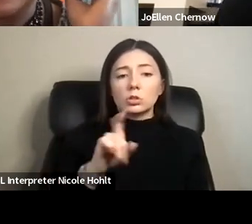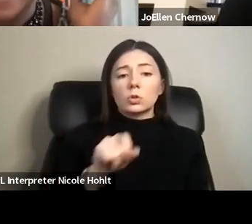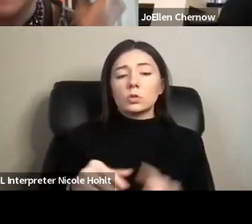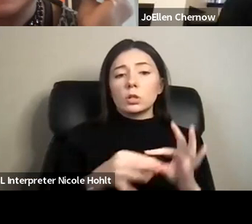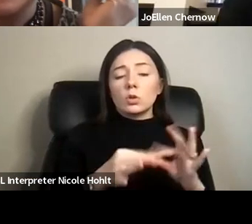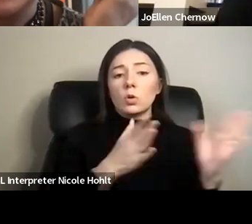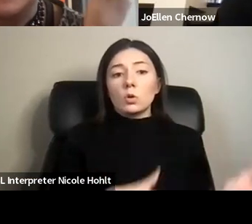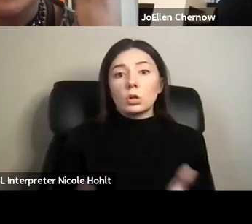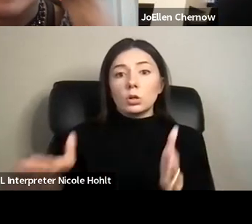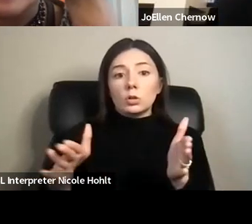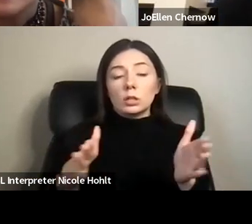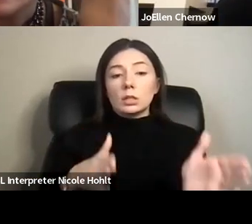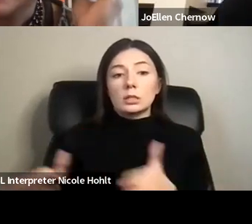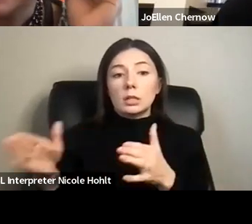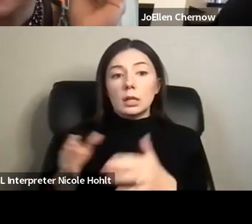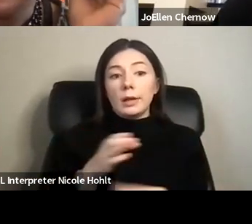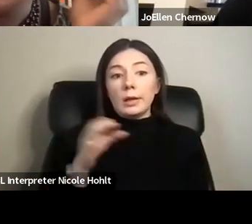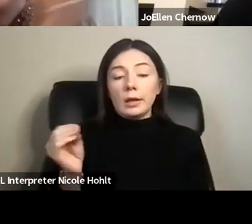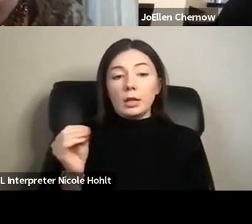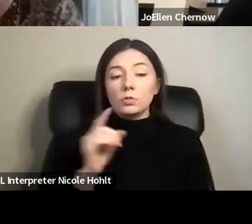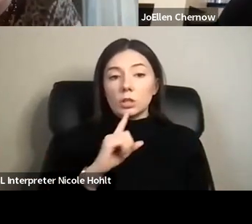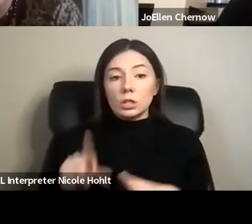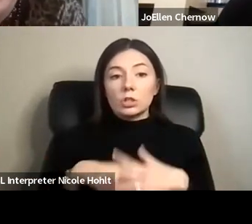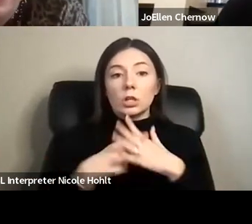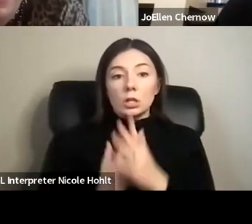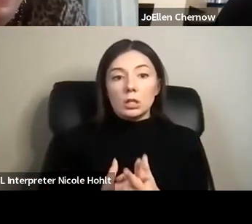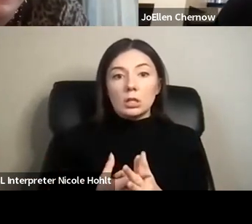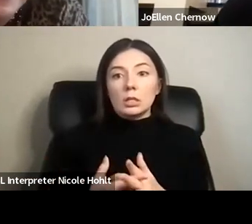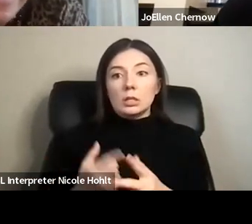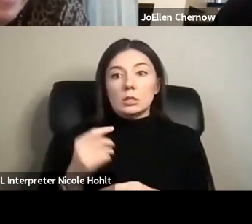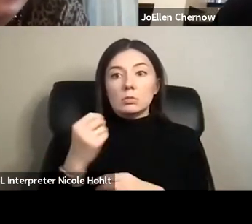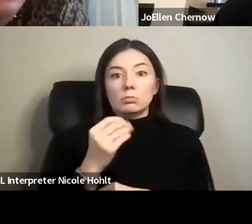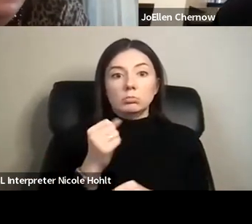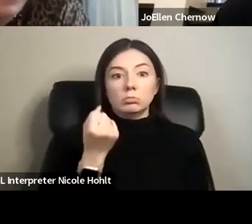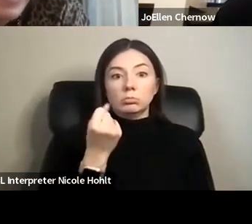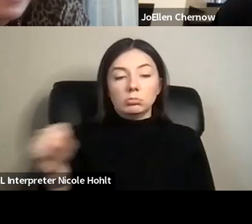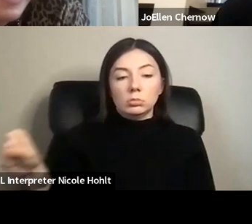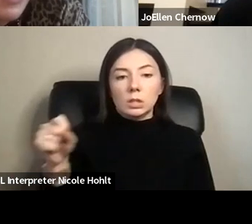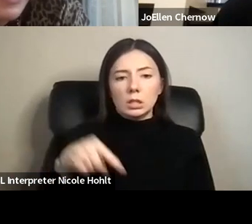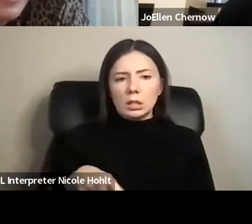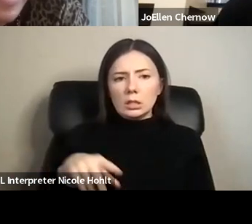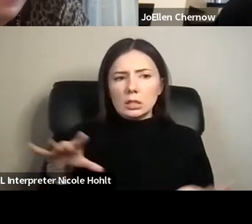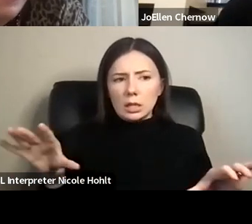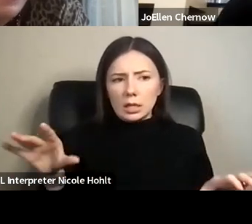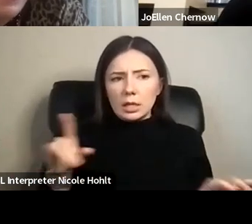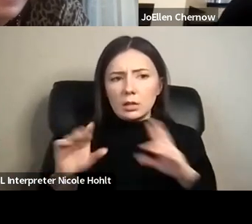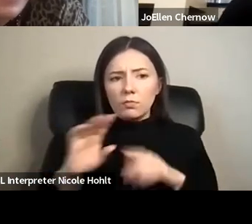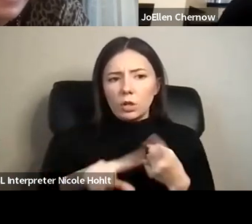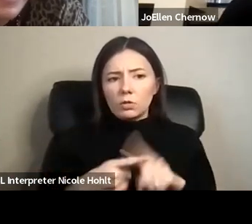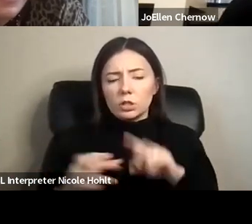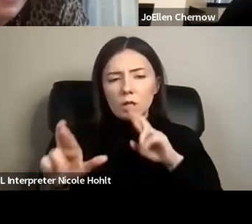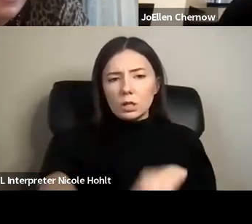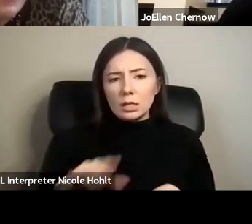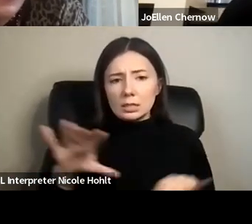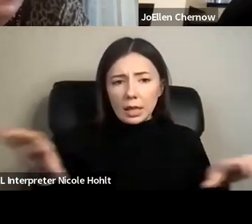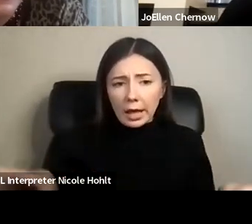and other tapping into this movement. And their friend responded, are these active organizations that are